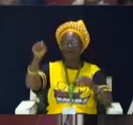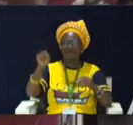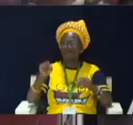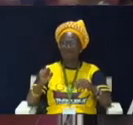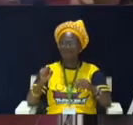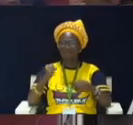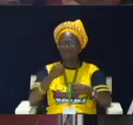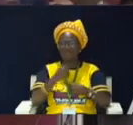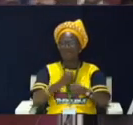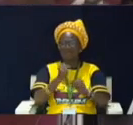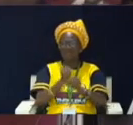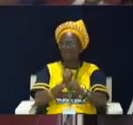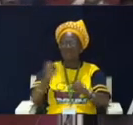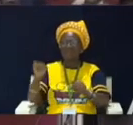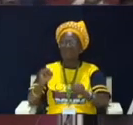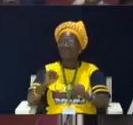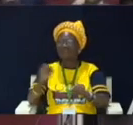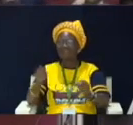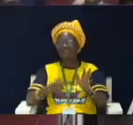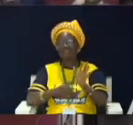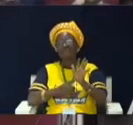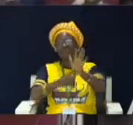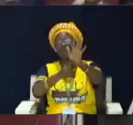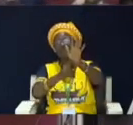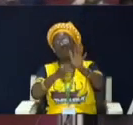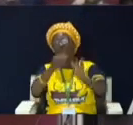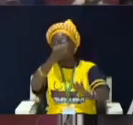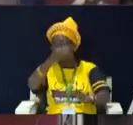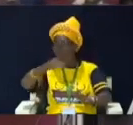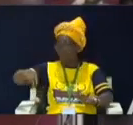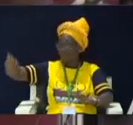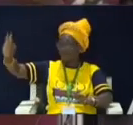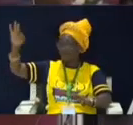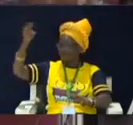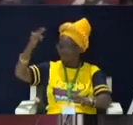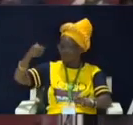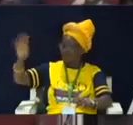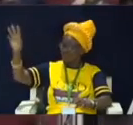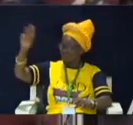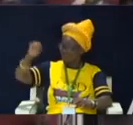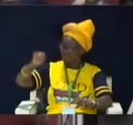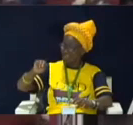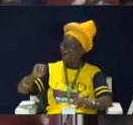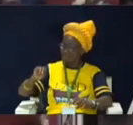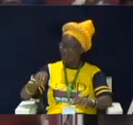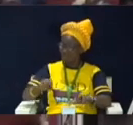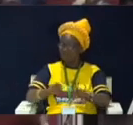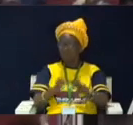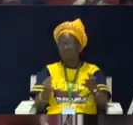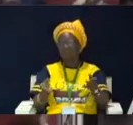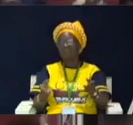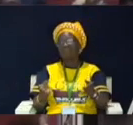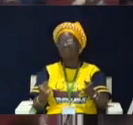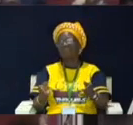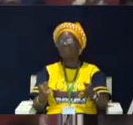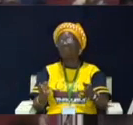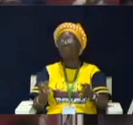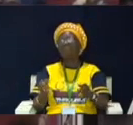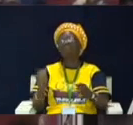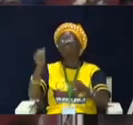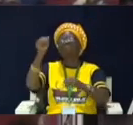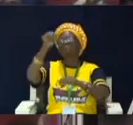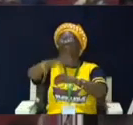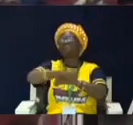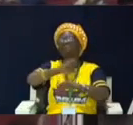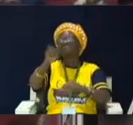making a show of them openly, triumphing over them in